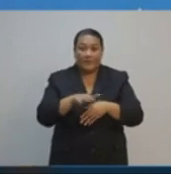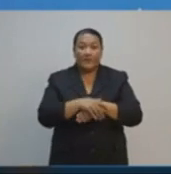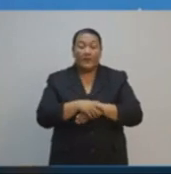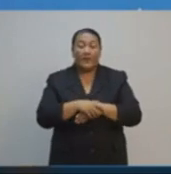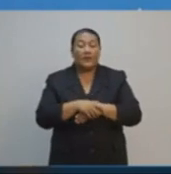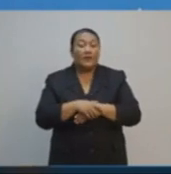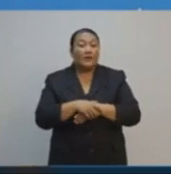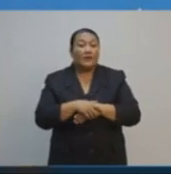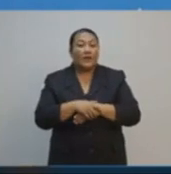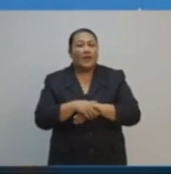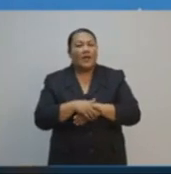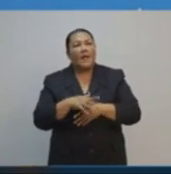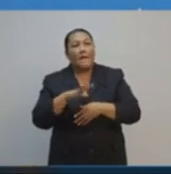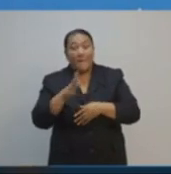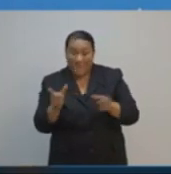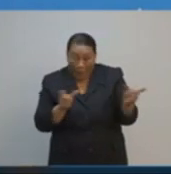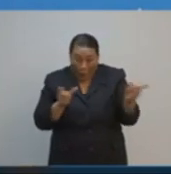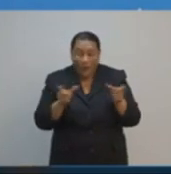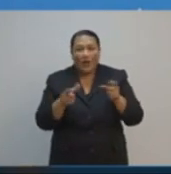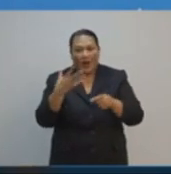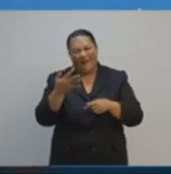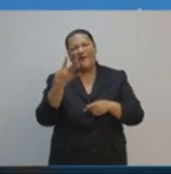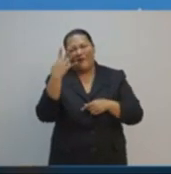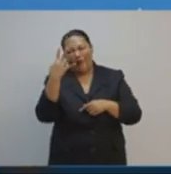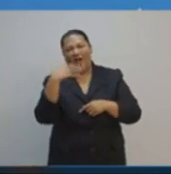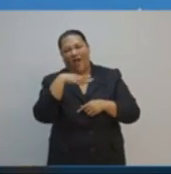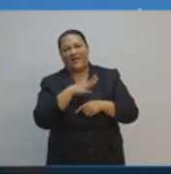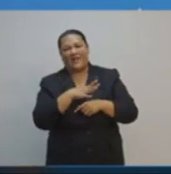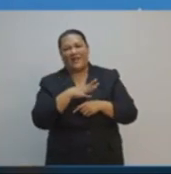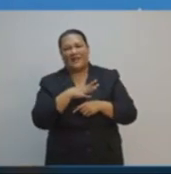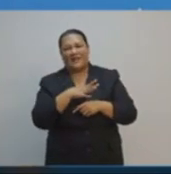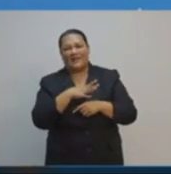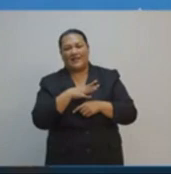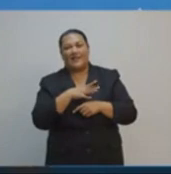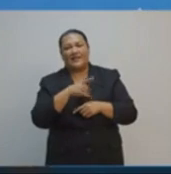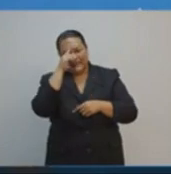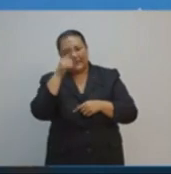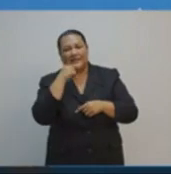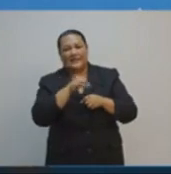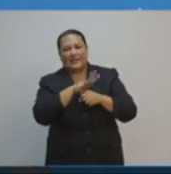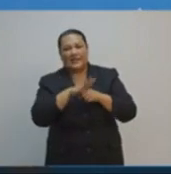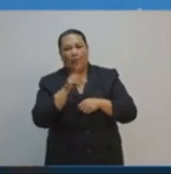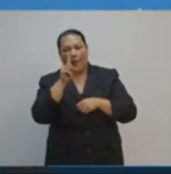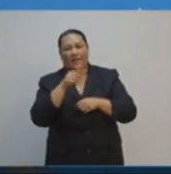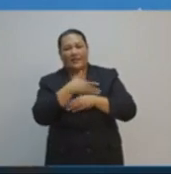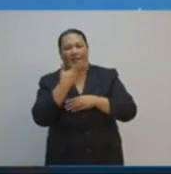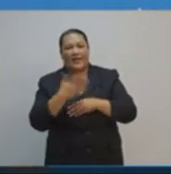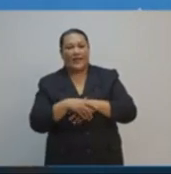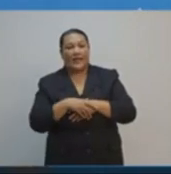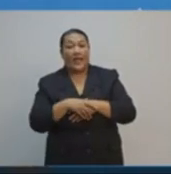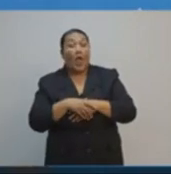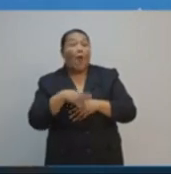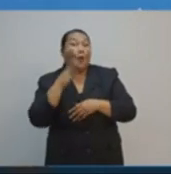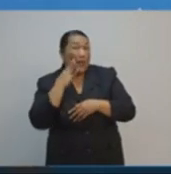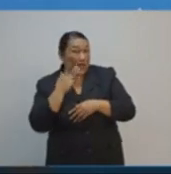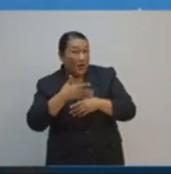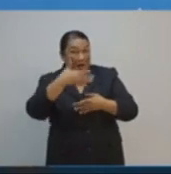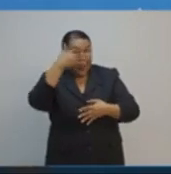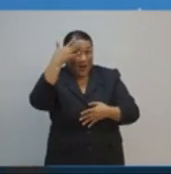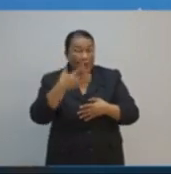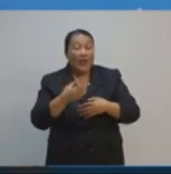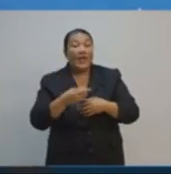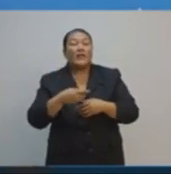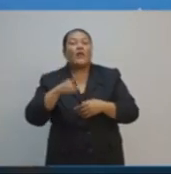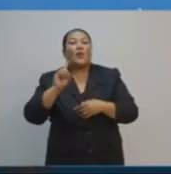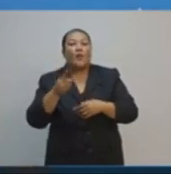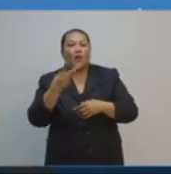worst, we get about 400 cases a day. So when you get 400 cases a day, then you calculate that 20% of them will be sick.